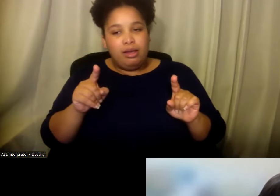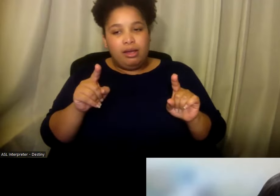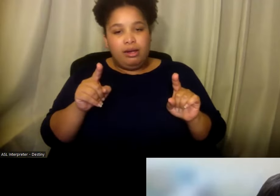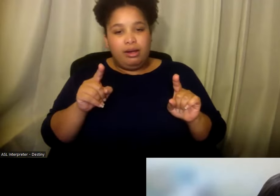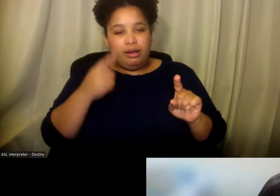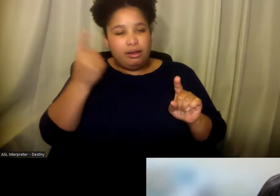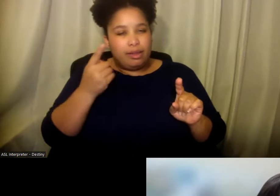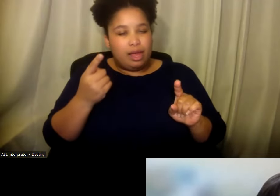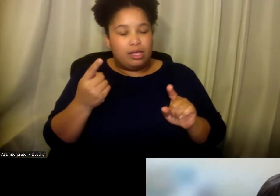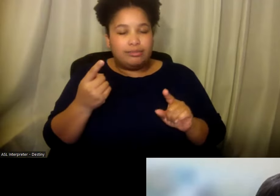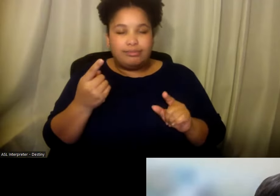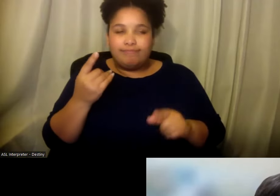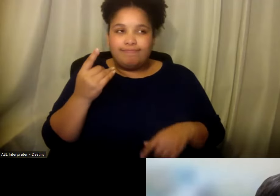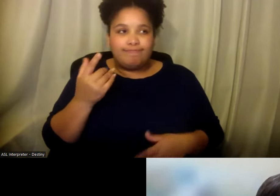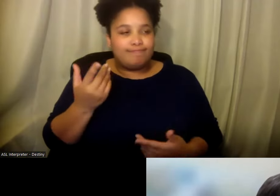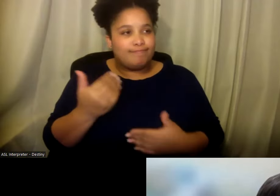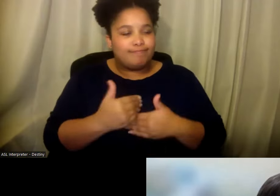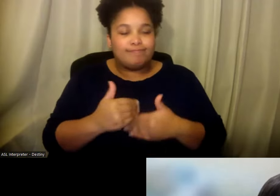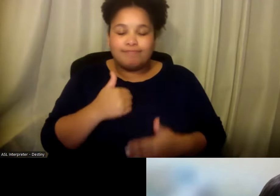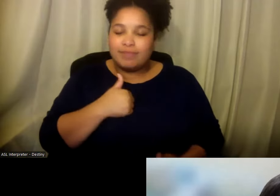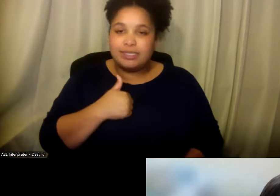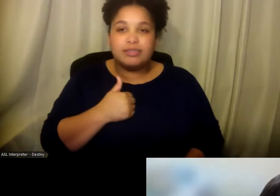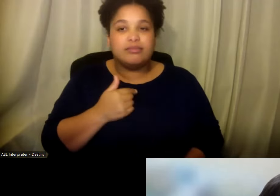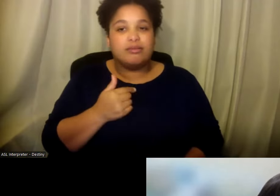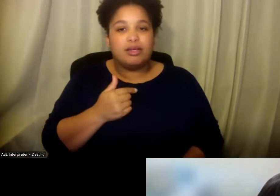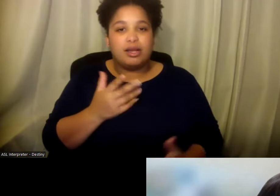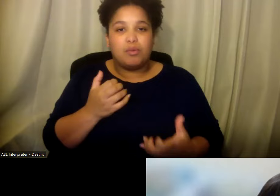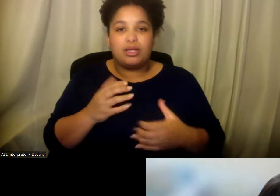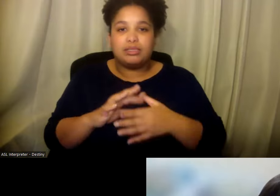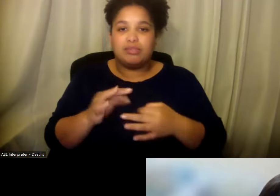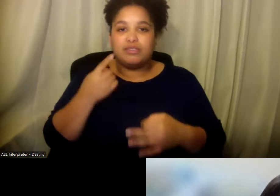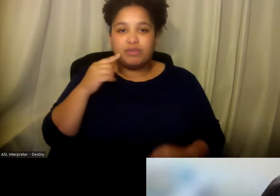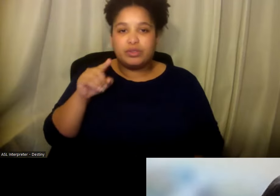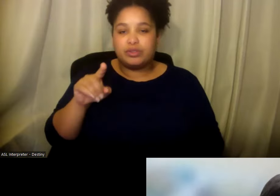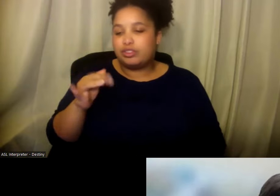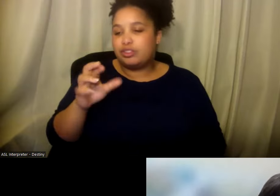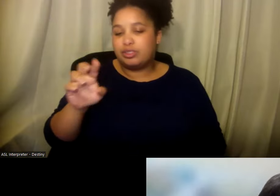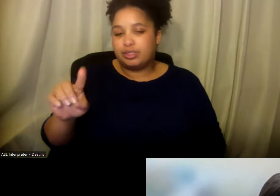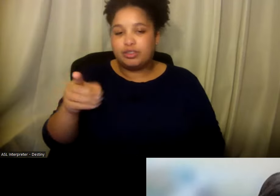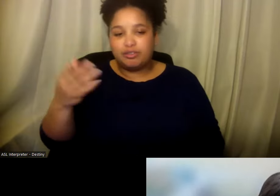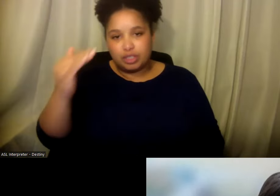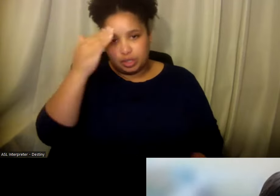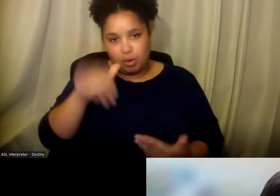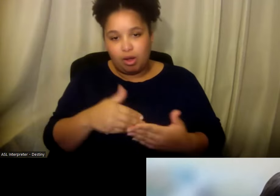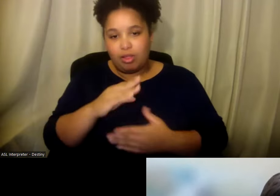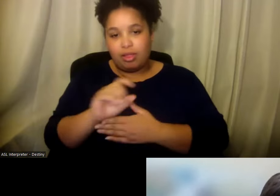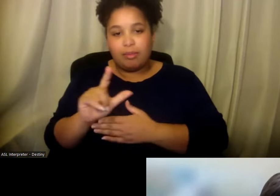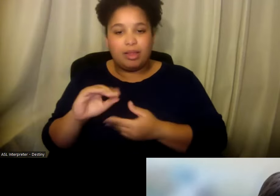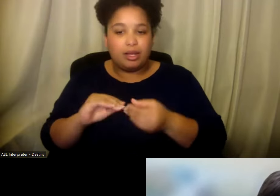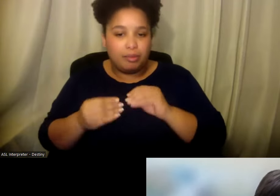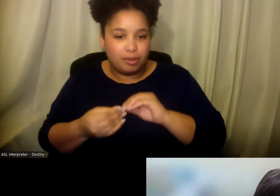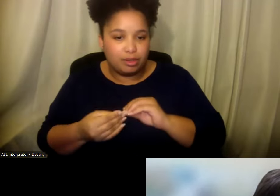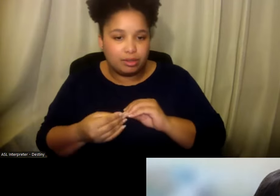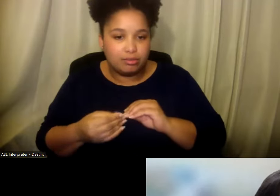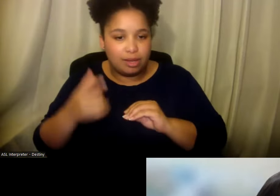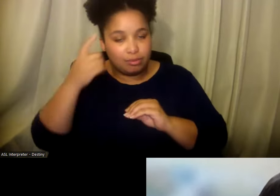something that bugs me. And so I wanted to mention it, Jared, for you. And, you know all the bill numbers. I don't know any of them because my brain